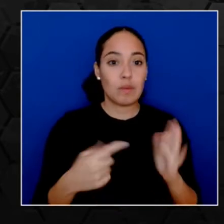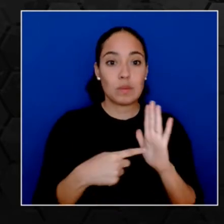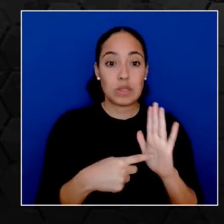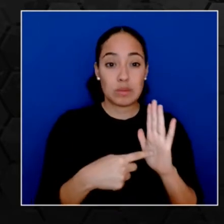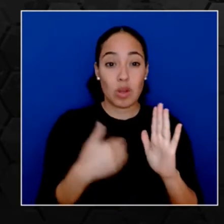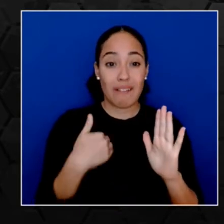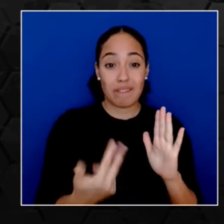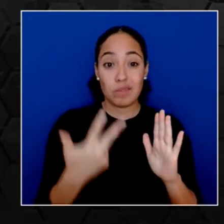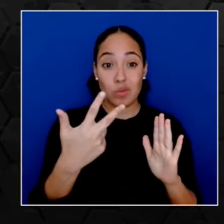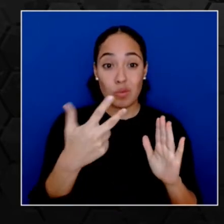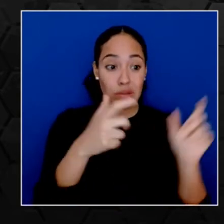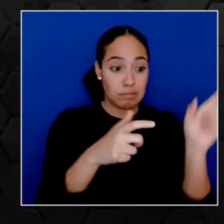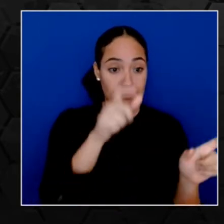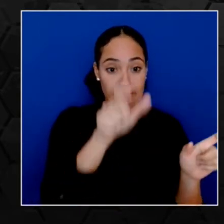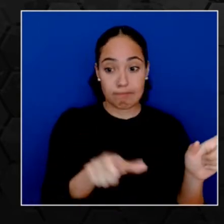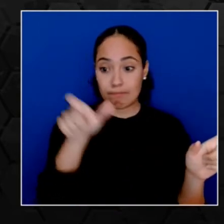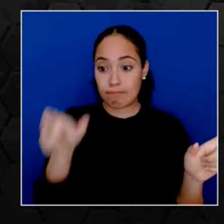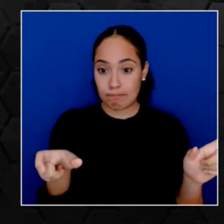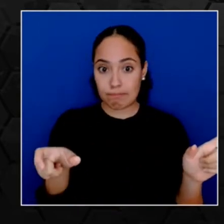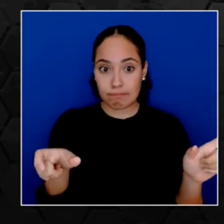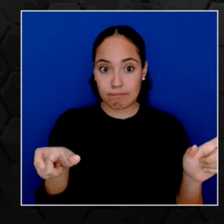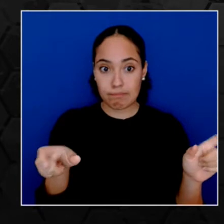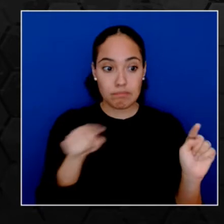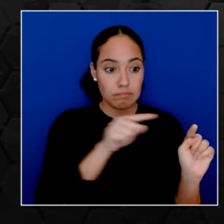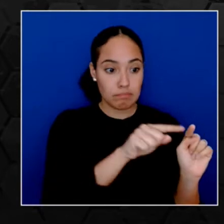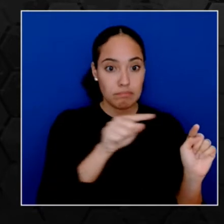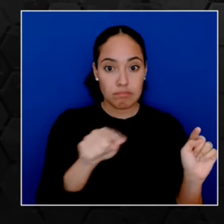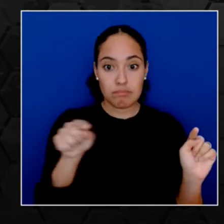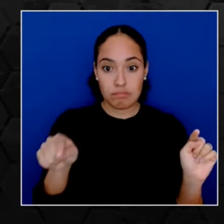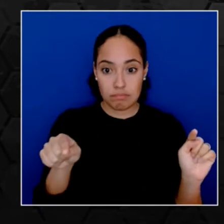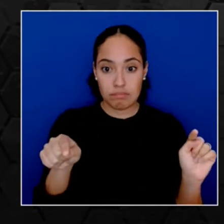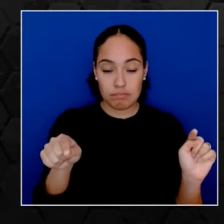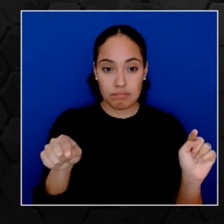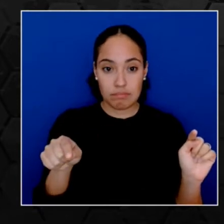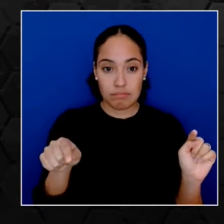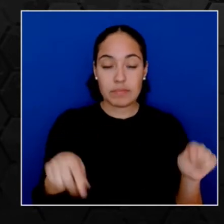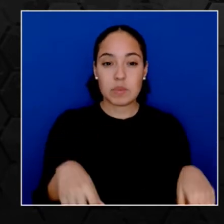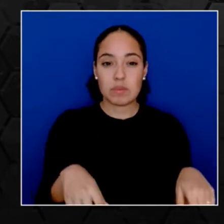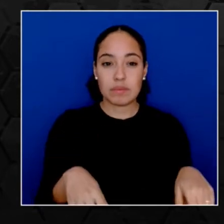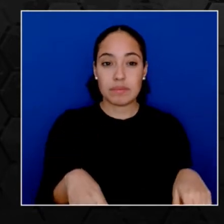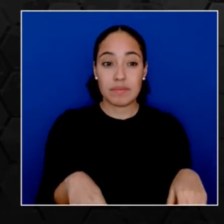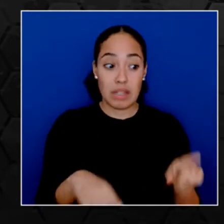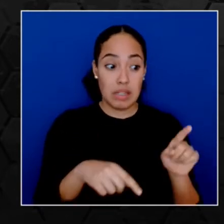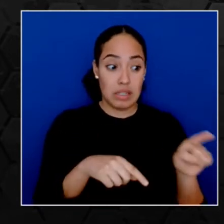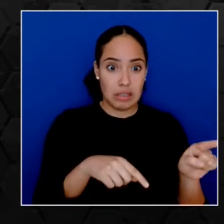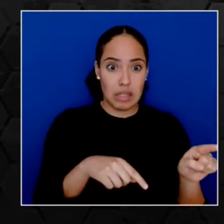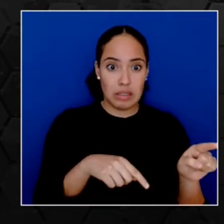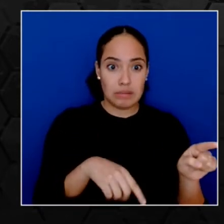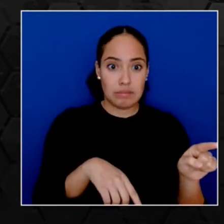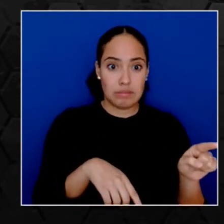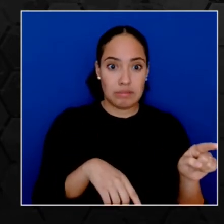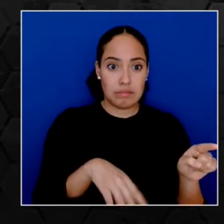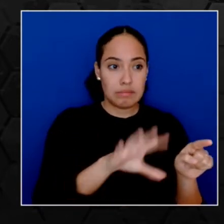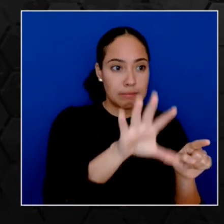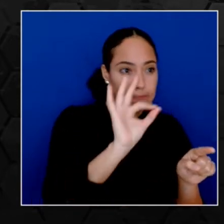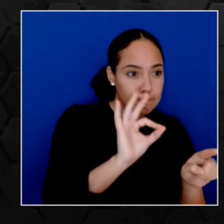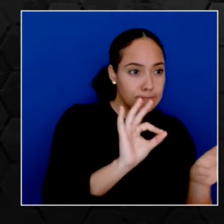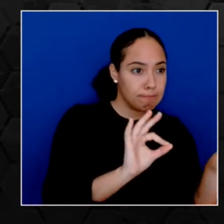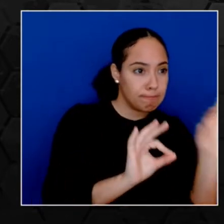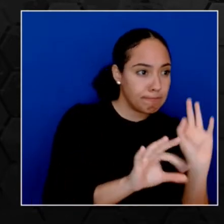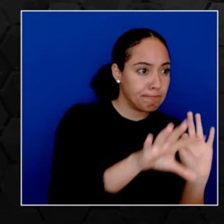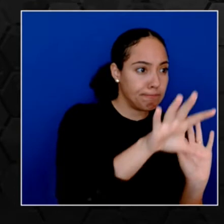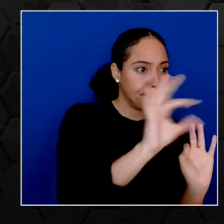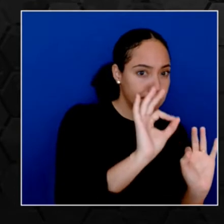user three. So they are choosing like different like different things like oranges, like we have